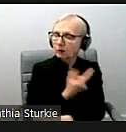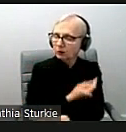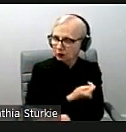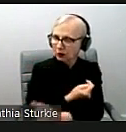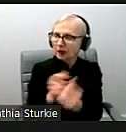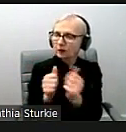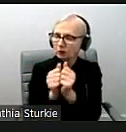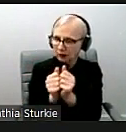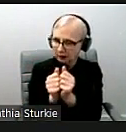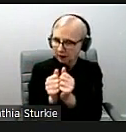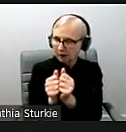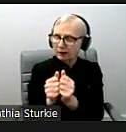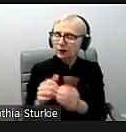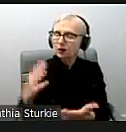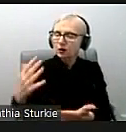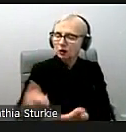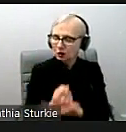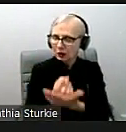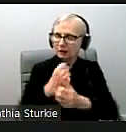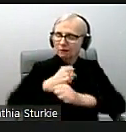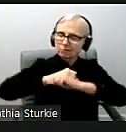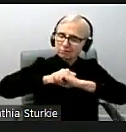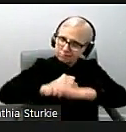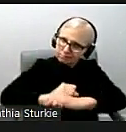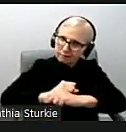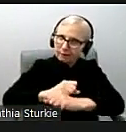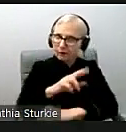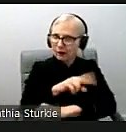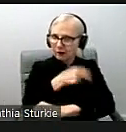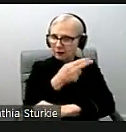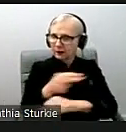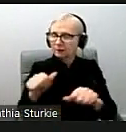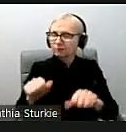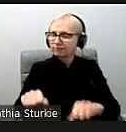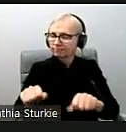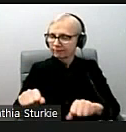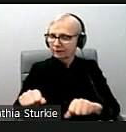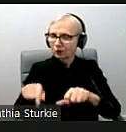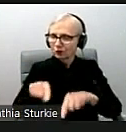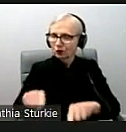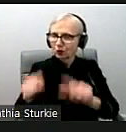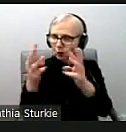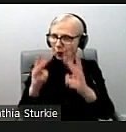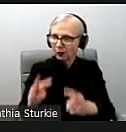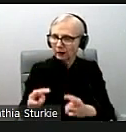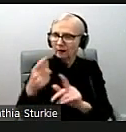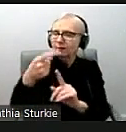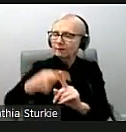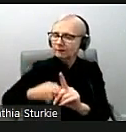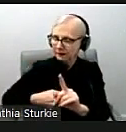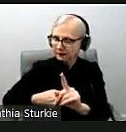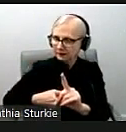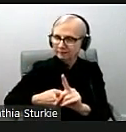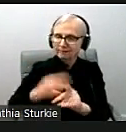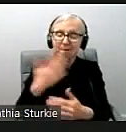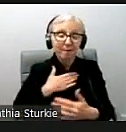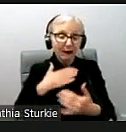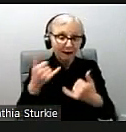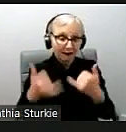really do have the opportunity to protect our hospital capacity as we go into our winter months. I think that's my last slide.